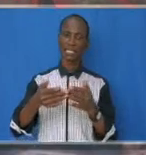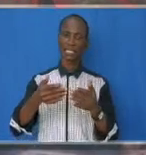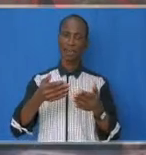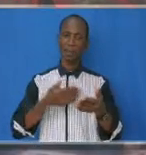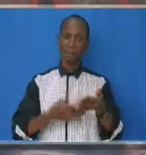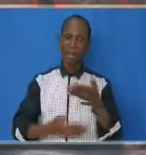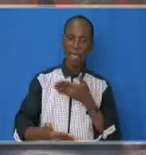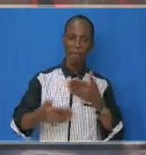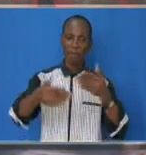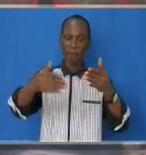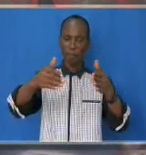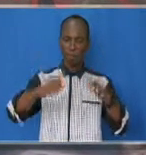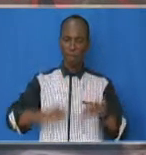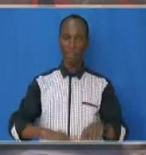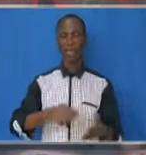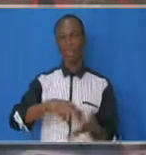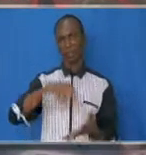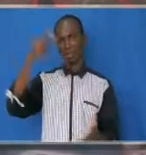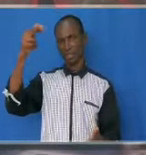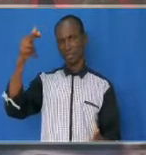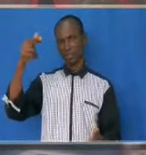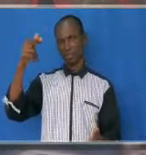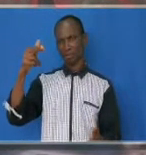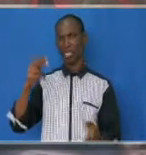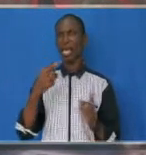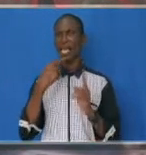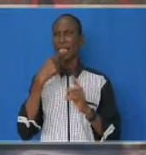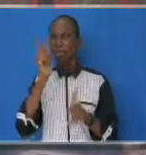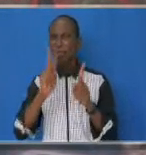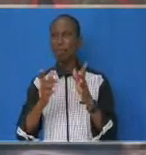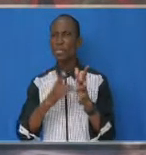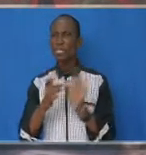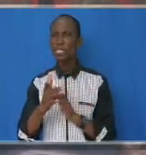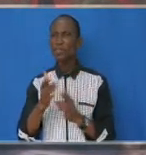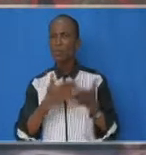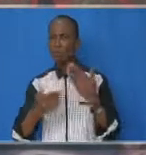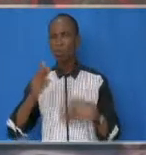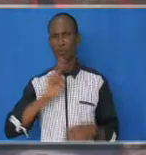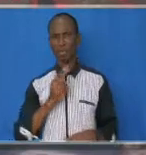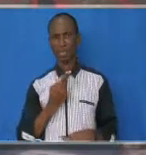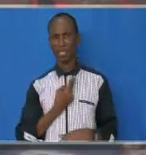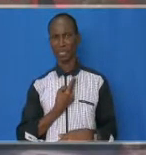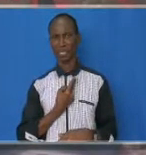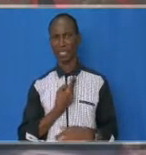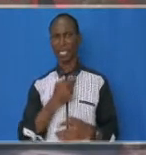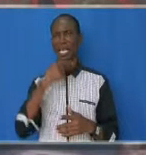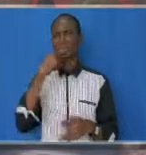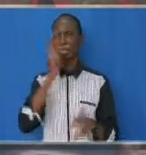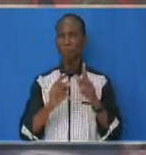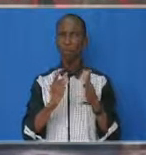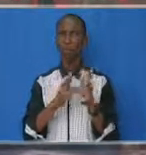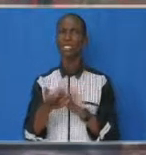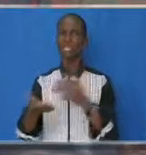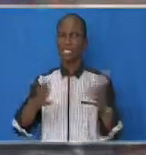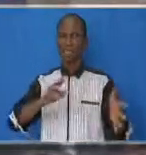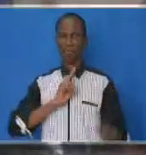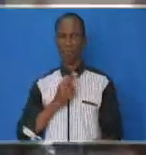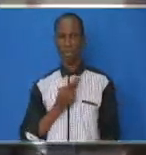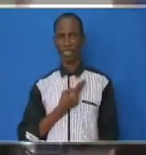Timothy that he has left in Ephesus to be with the church of Christ. He told him